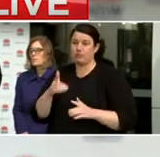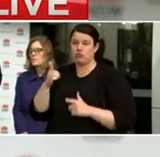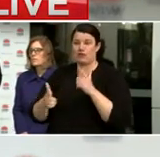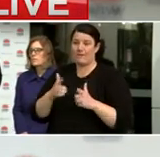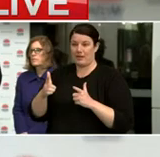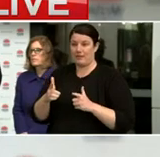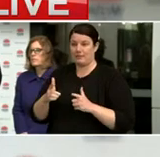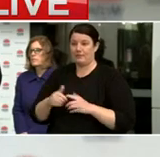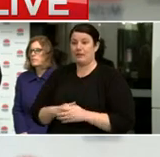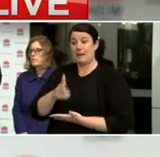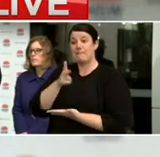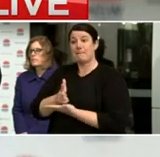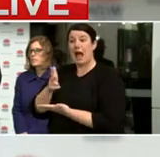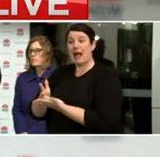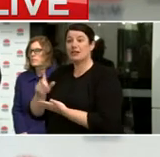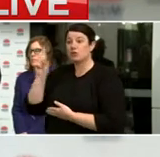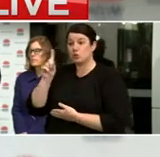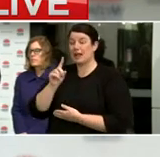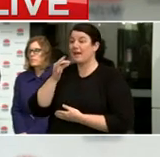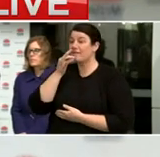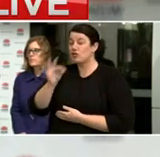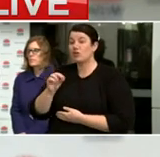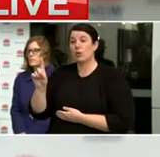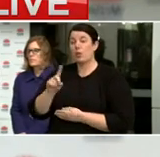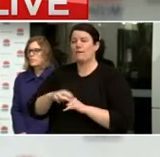today it's free for all health workers.